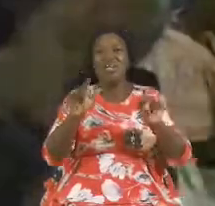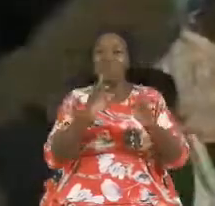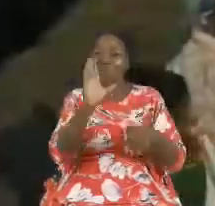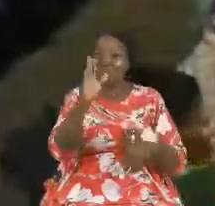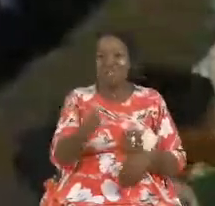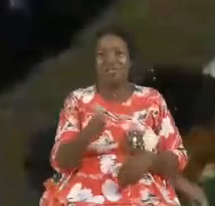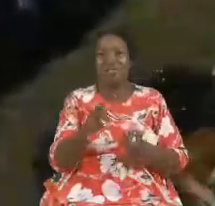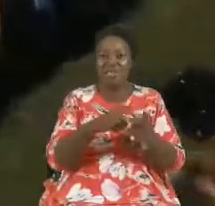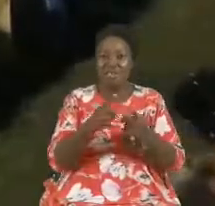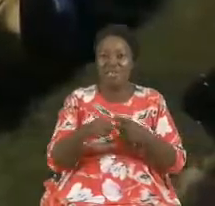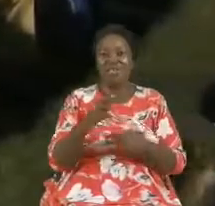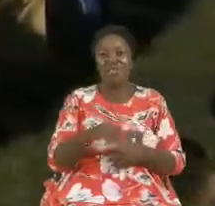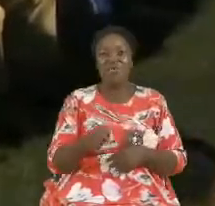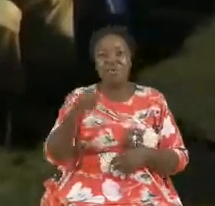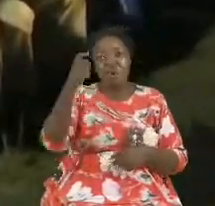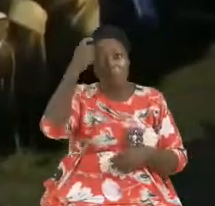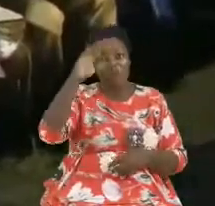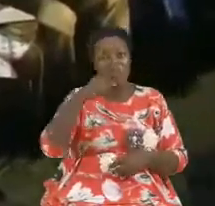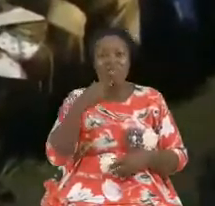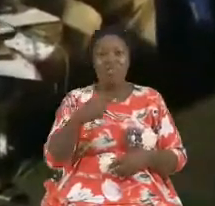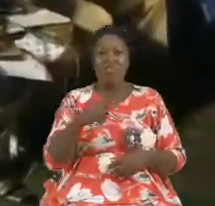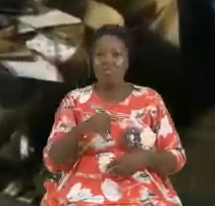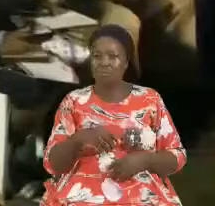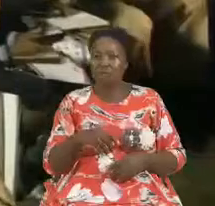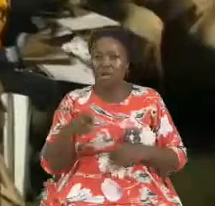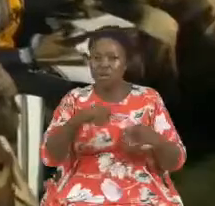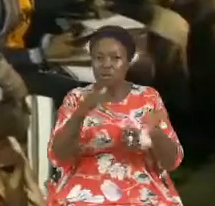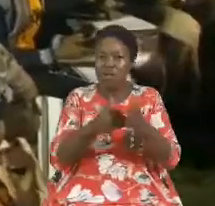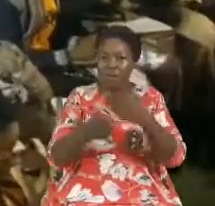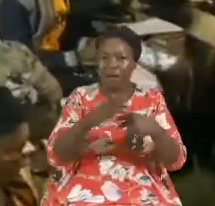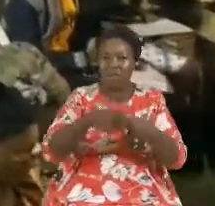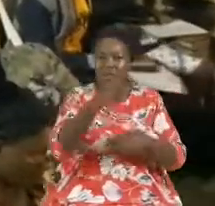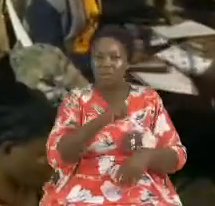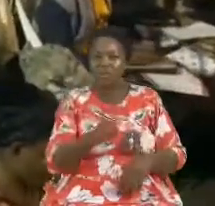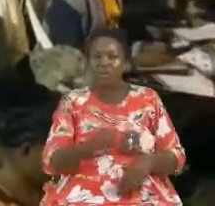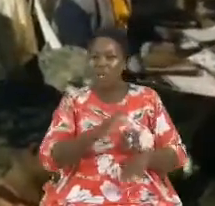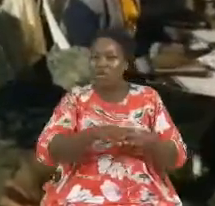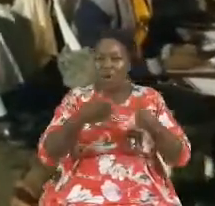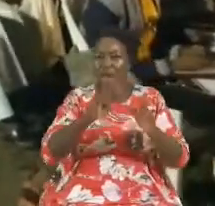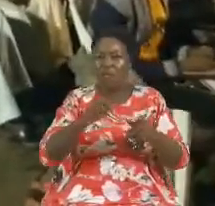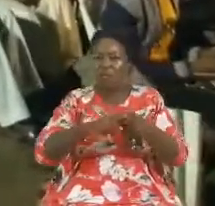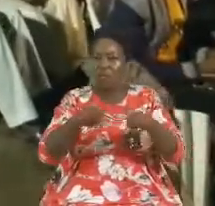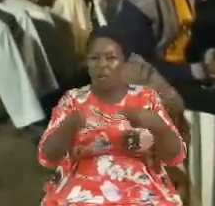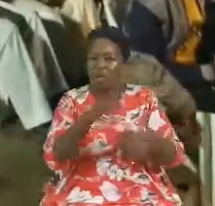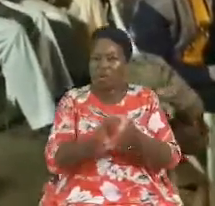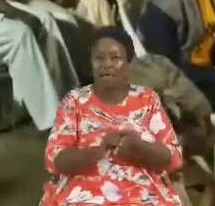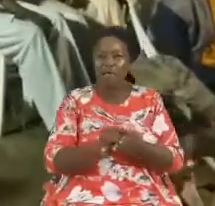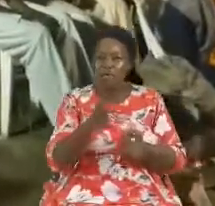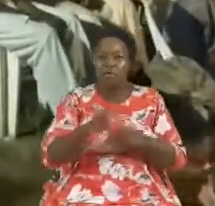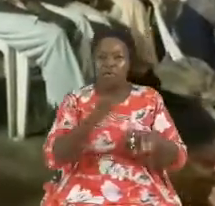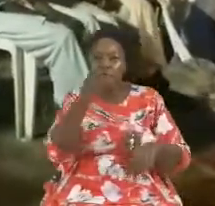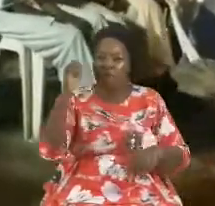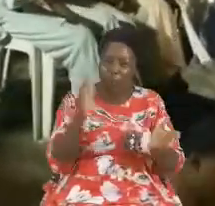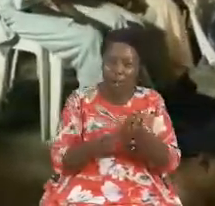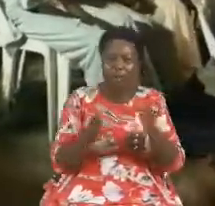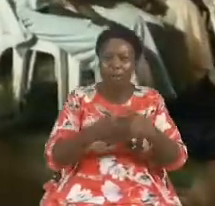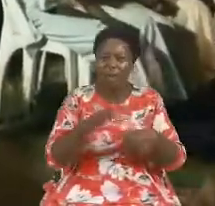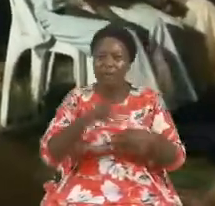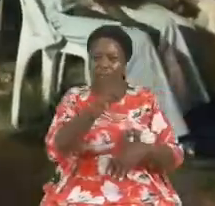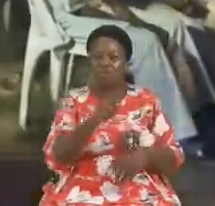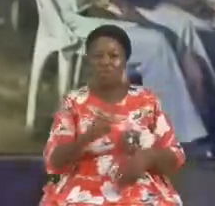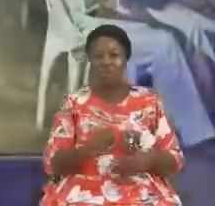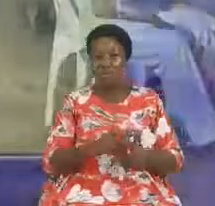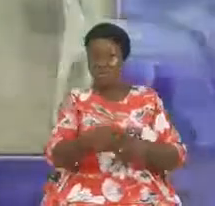you deny yourself. Your mind will say, give it to him. Your mind will say, throw it at him.